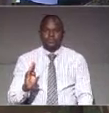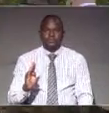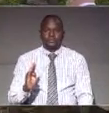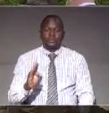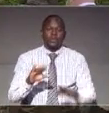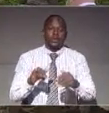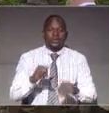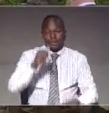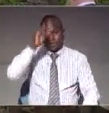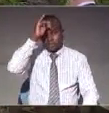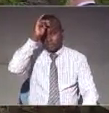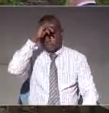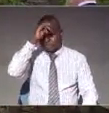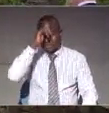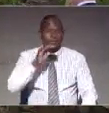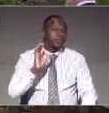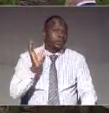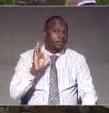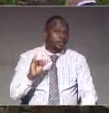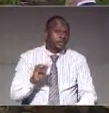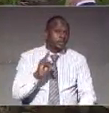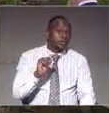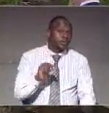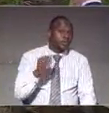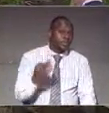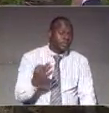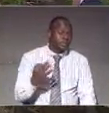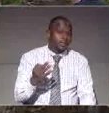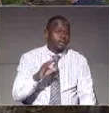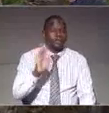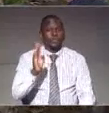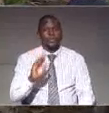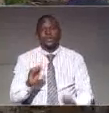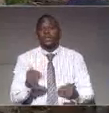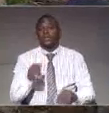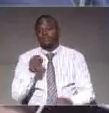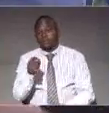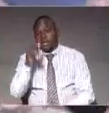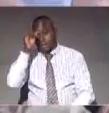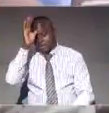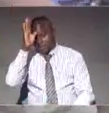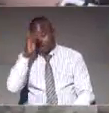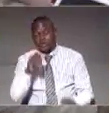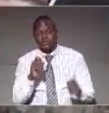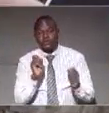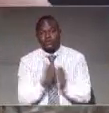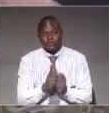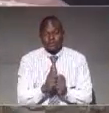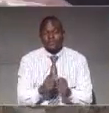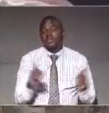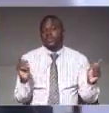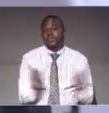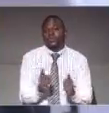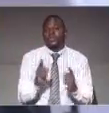while India, as you hear, is 1.3 billion. So India, which is 12 times smaller than